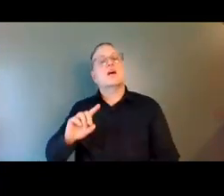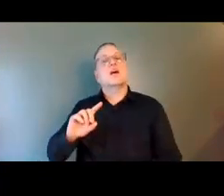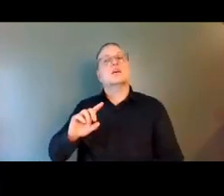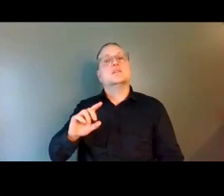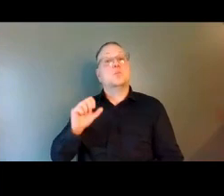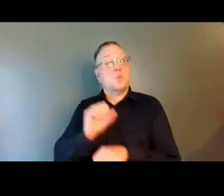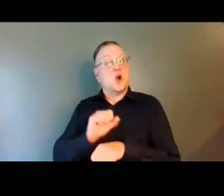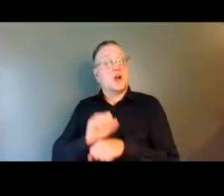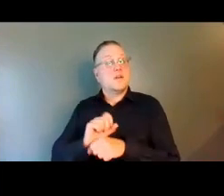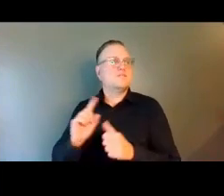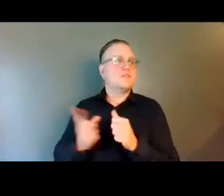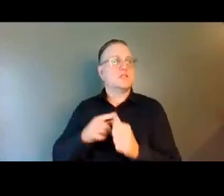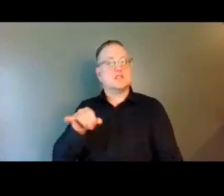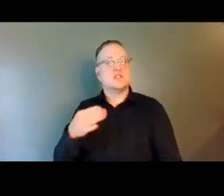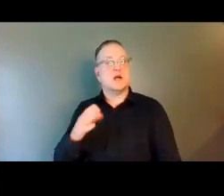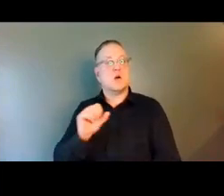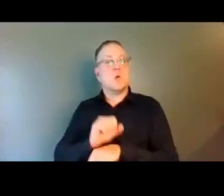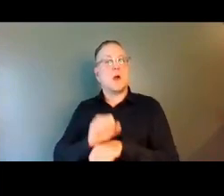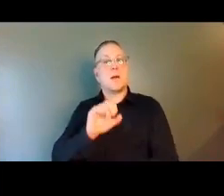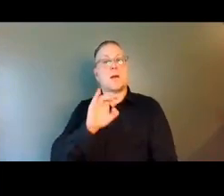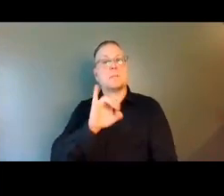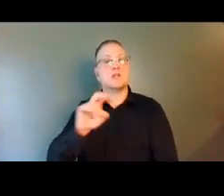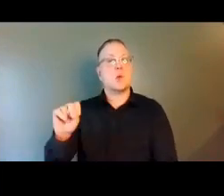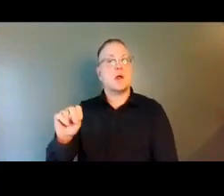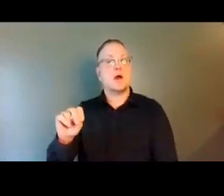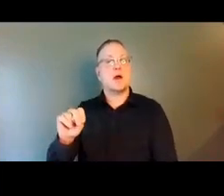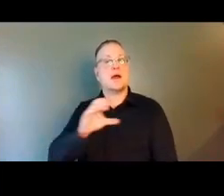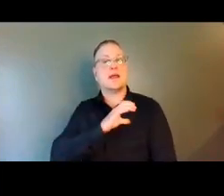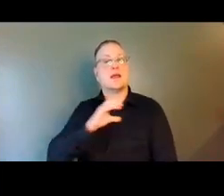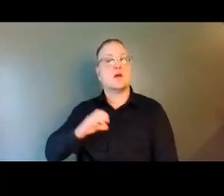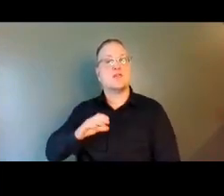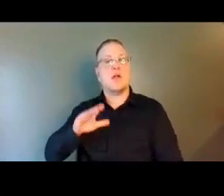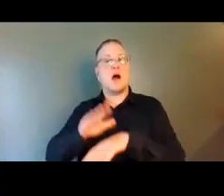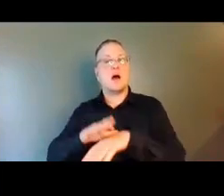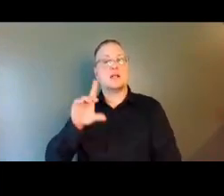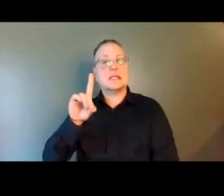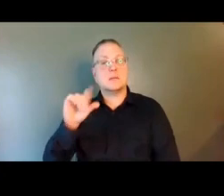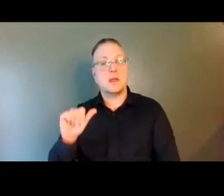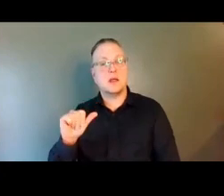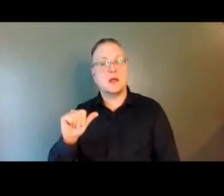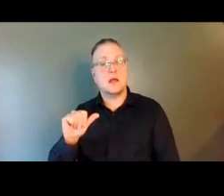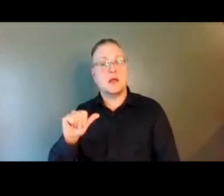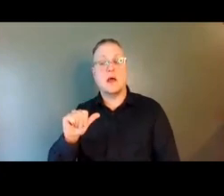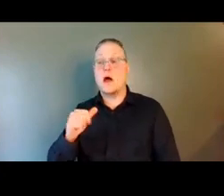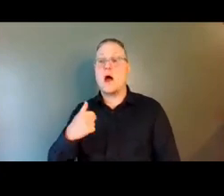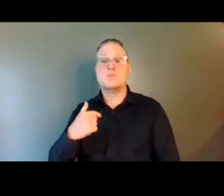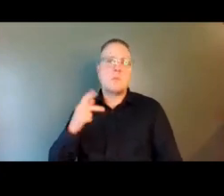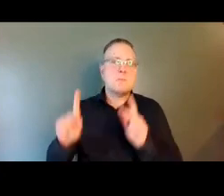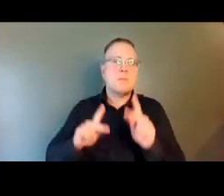on Disabilities, the Minnesota Council on Disability, where people needed information. And one of the things they would call me about